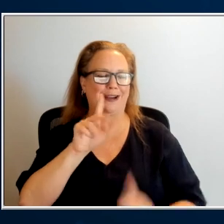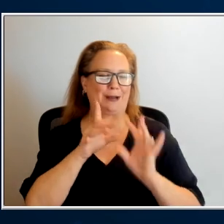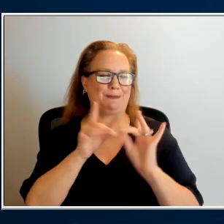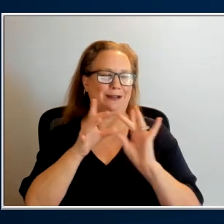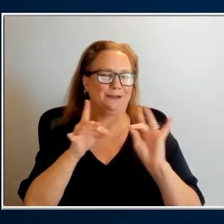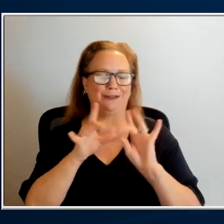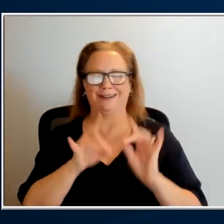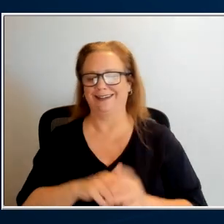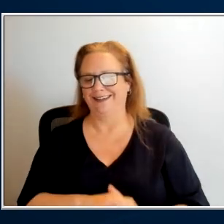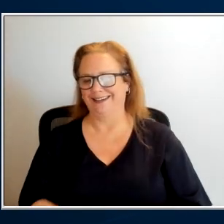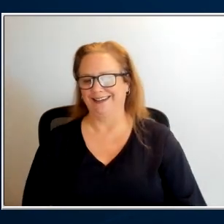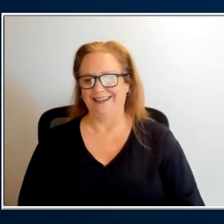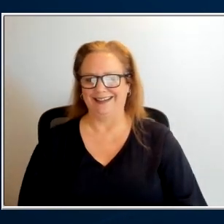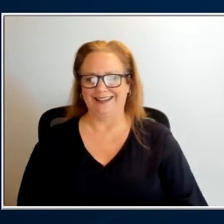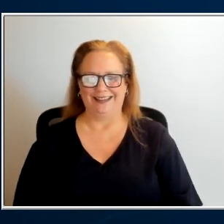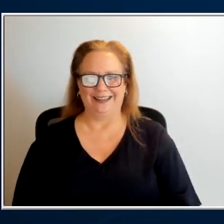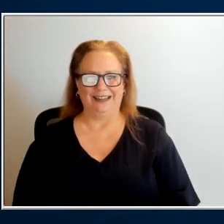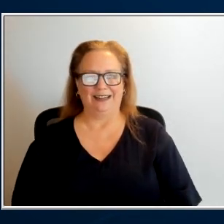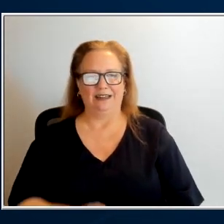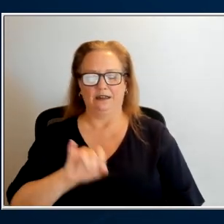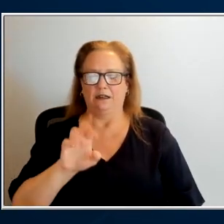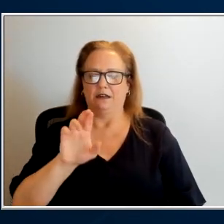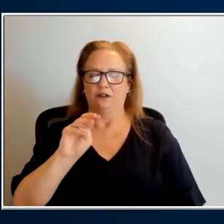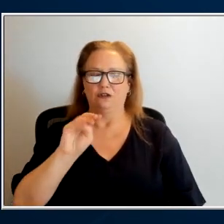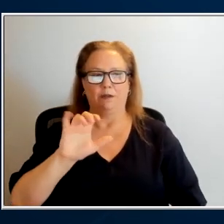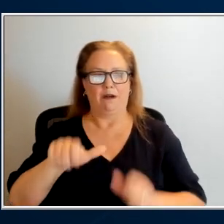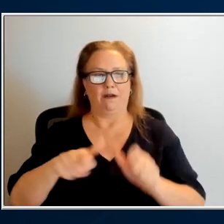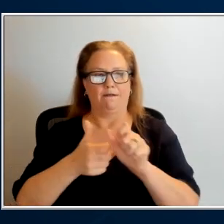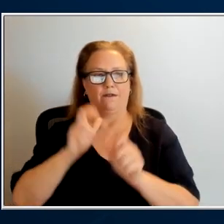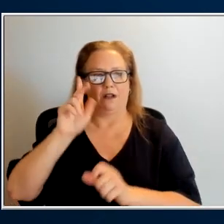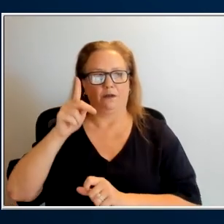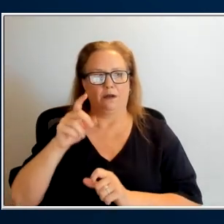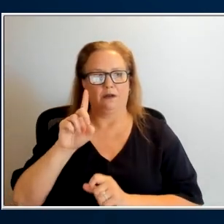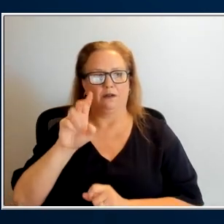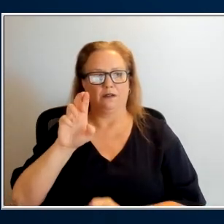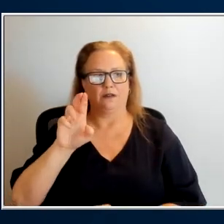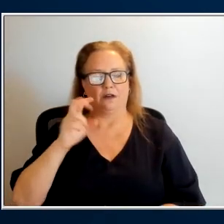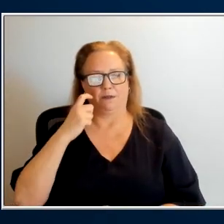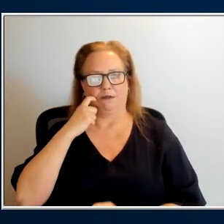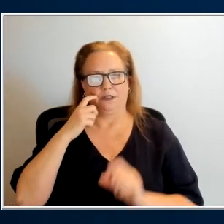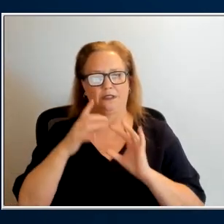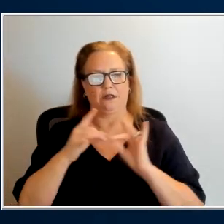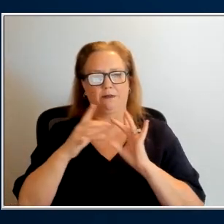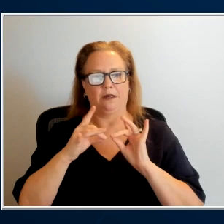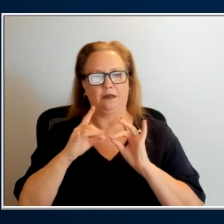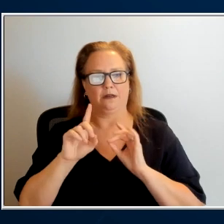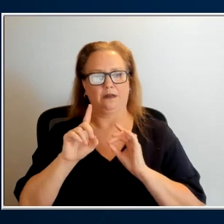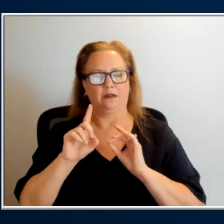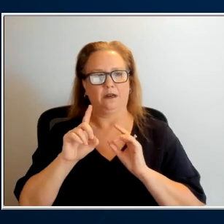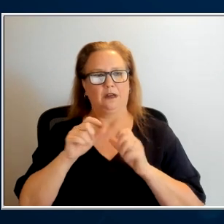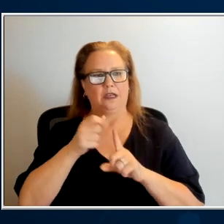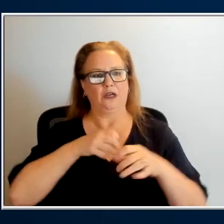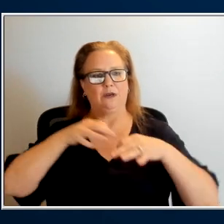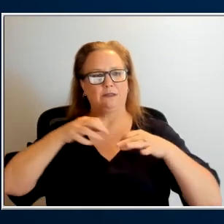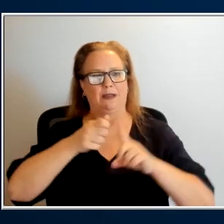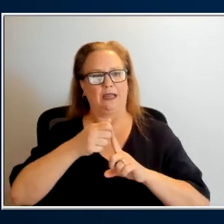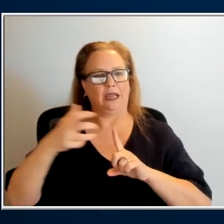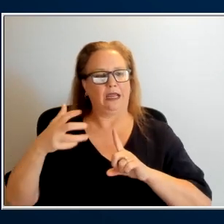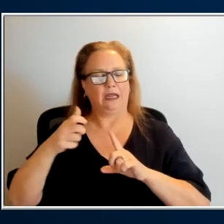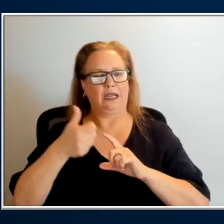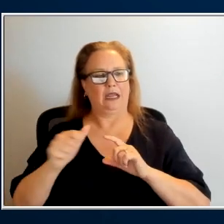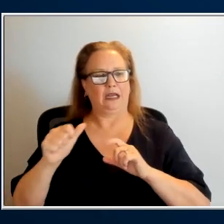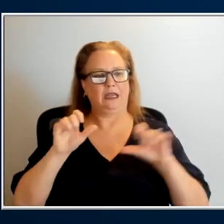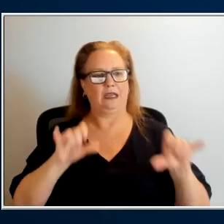heck yeah. Jeremy has a follow-up question to what Dr. Holzberlein was talking about. Jeremy would love it if you could expand on any other commonly